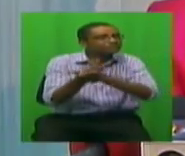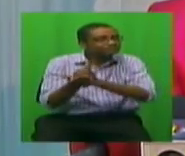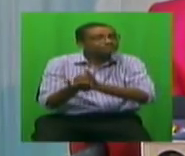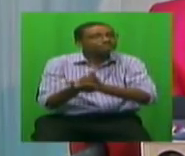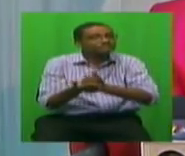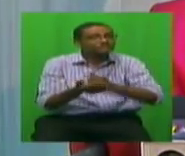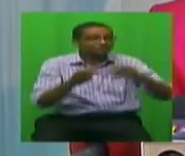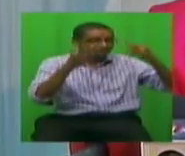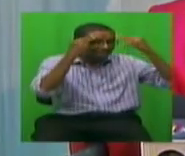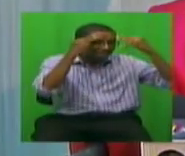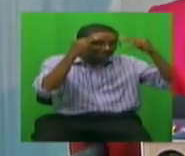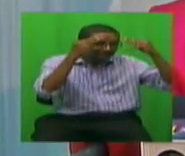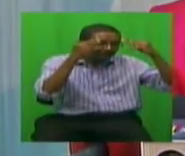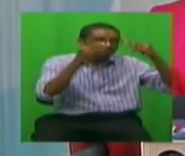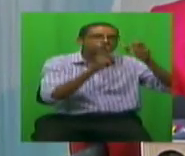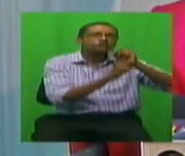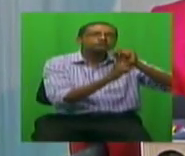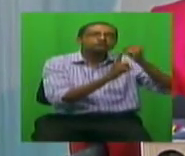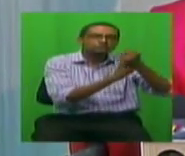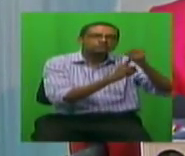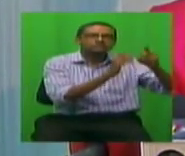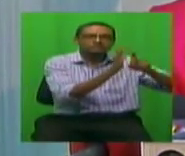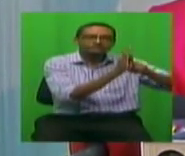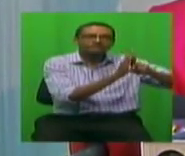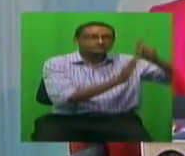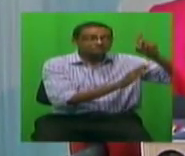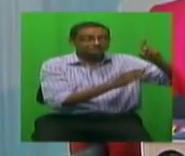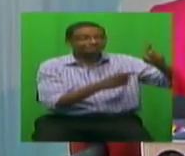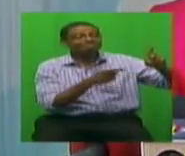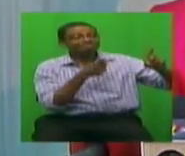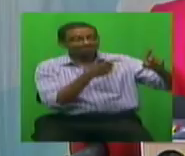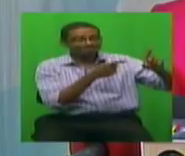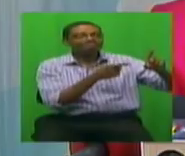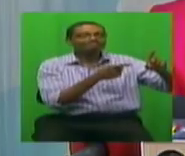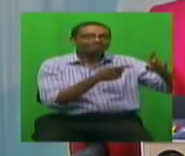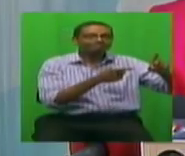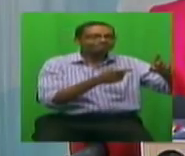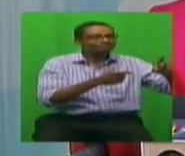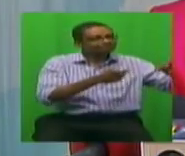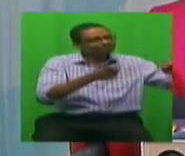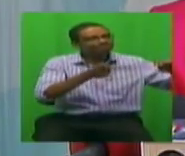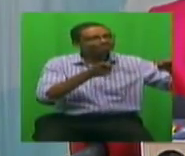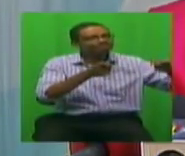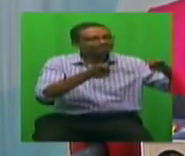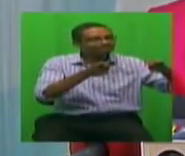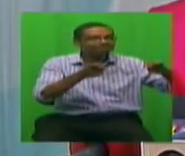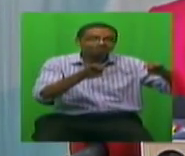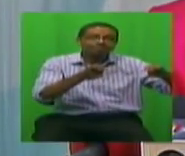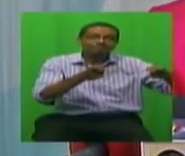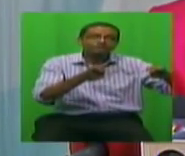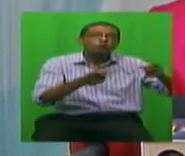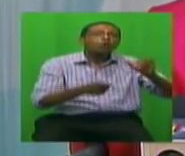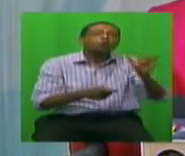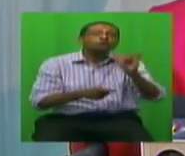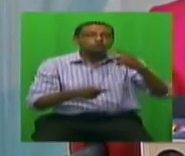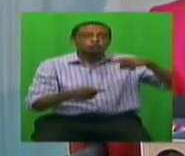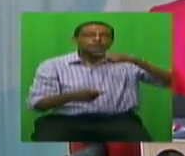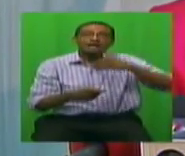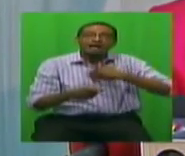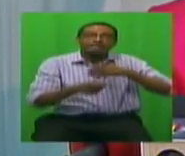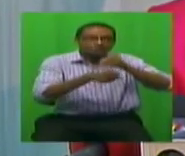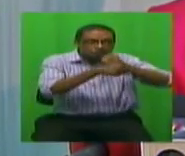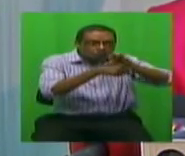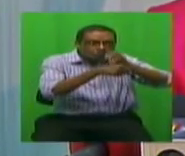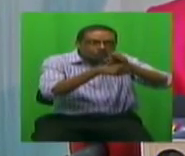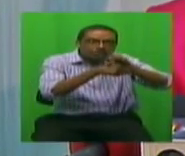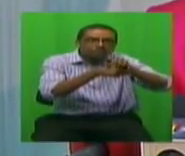of Social Development and Family Services is concerned, things are under control. We also have counselors who are providing